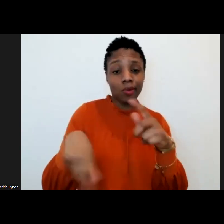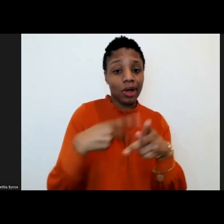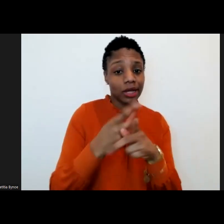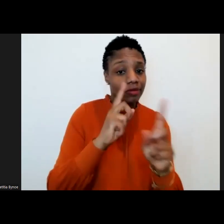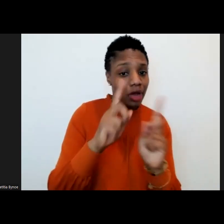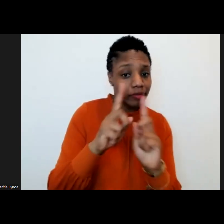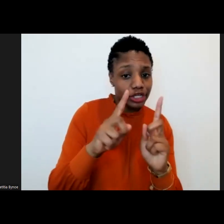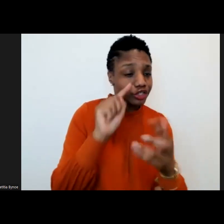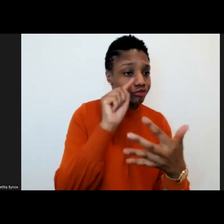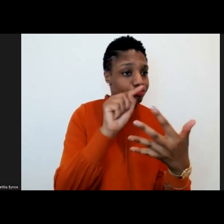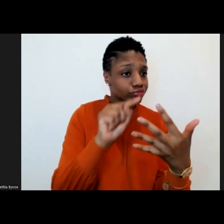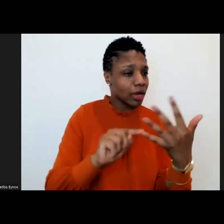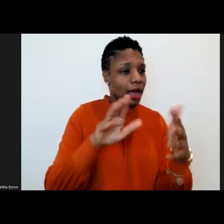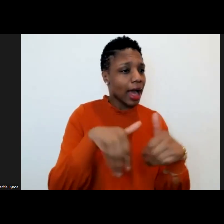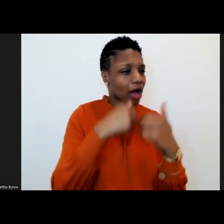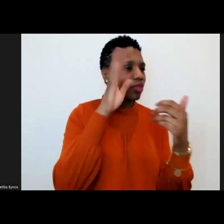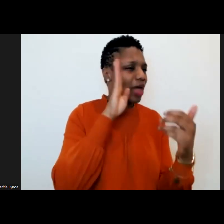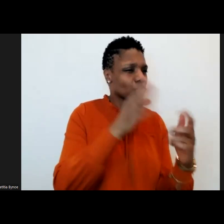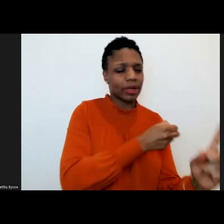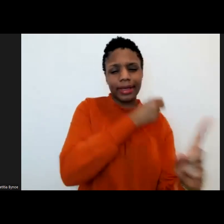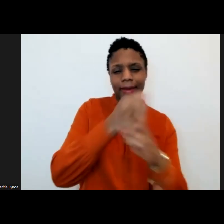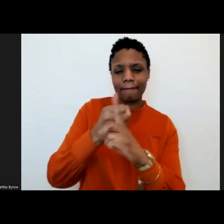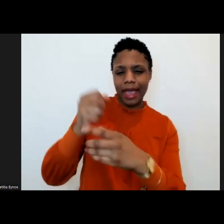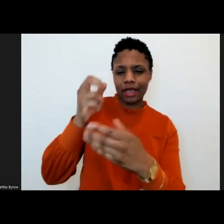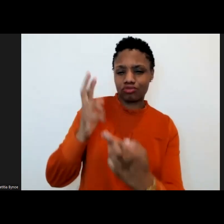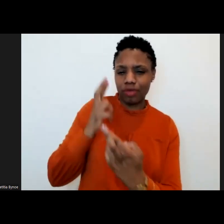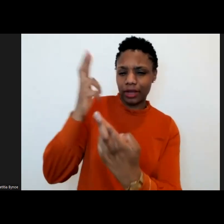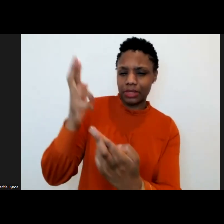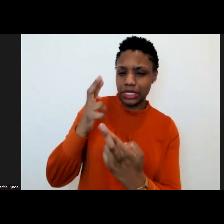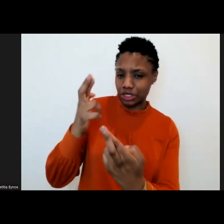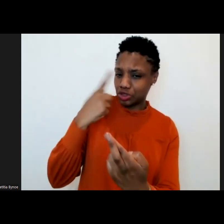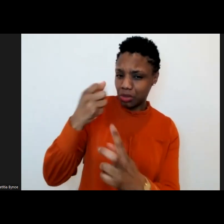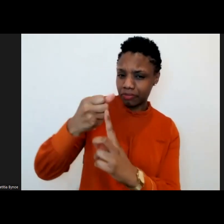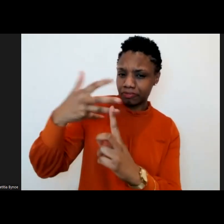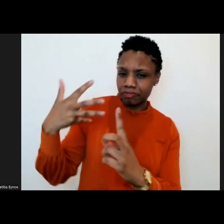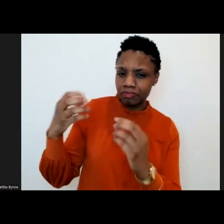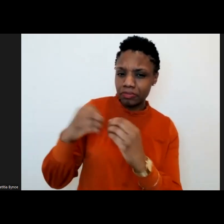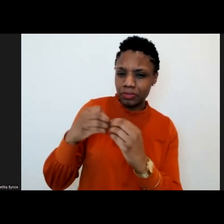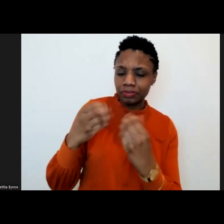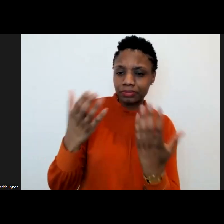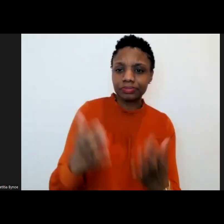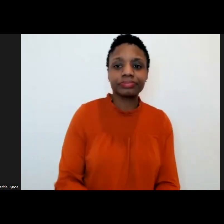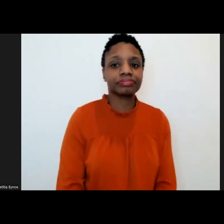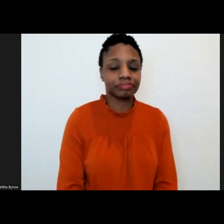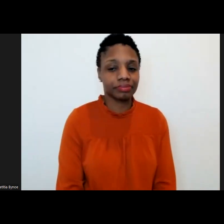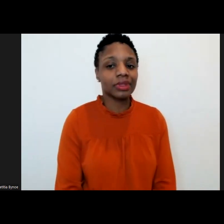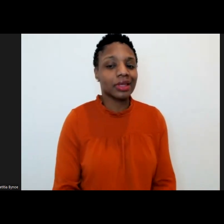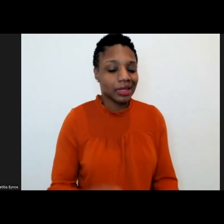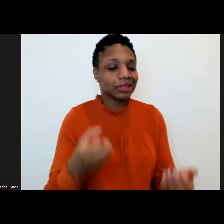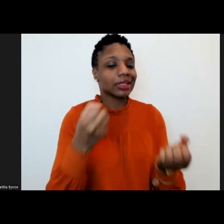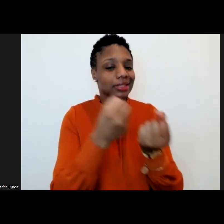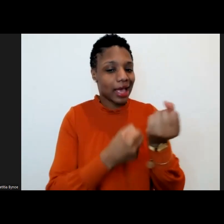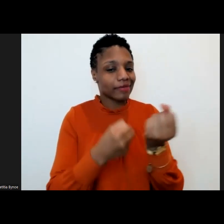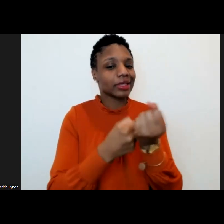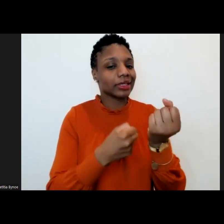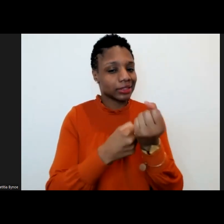impact how the recommendations come out? Yeah, so I think, there's a number of advocates that are members of the commission at the